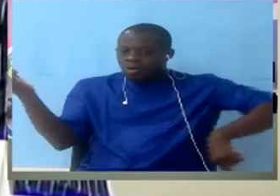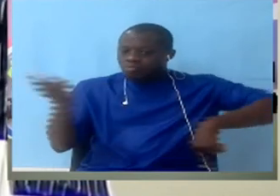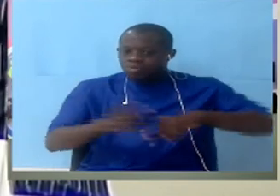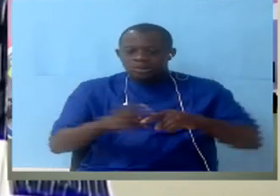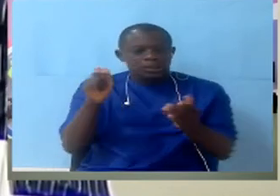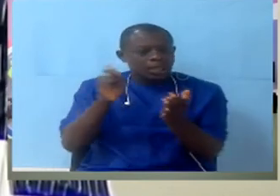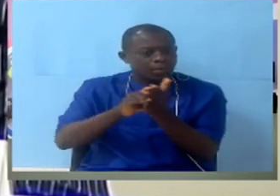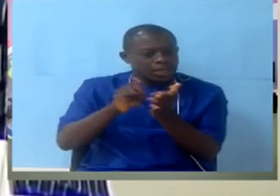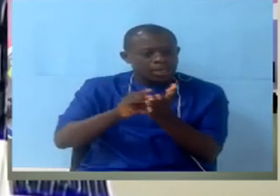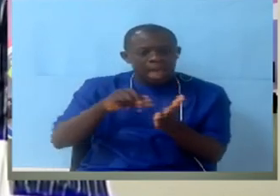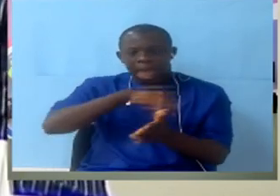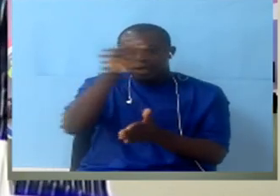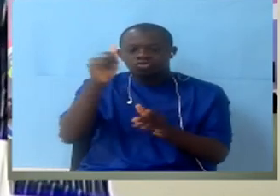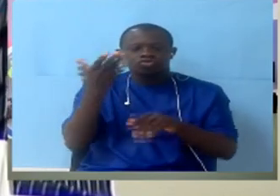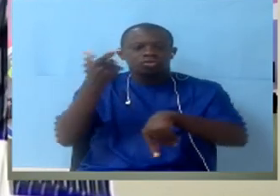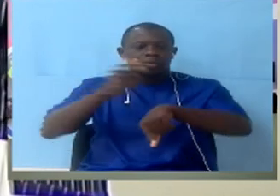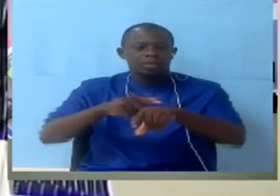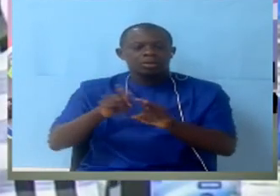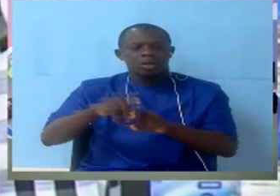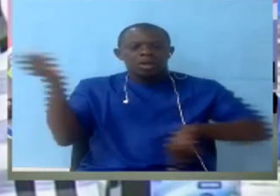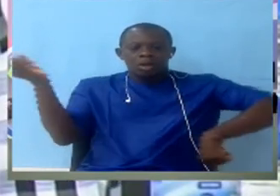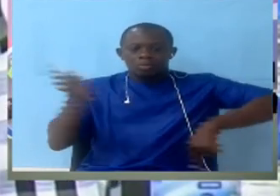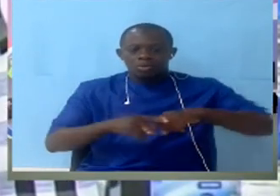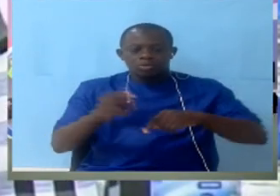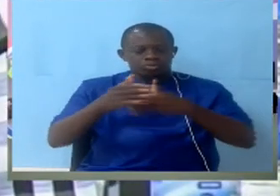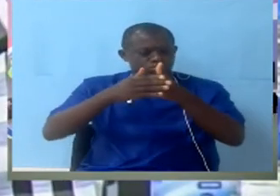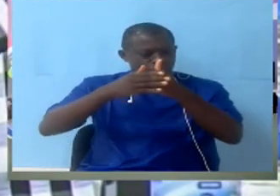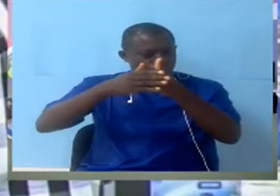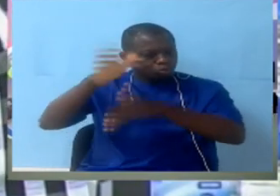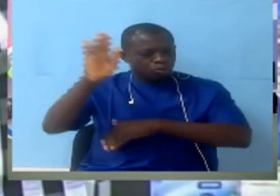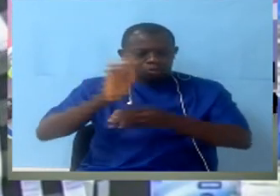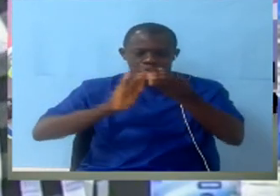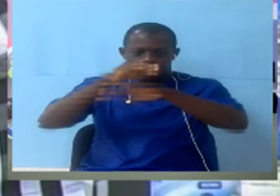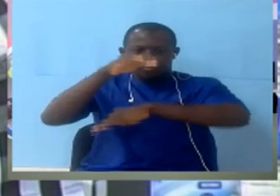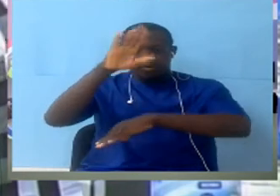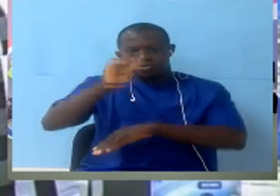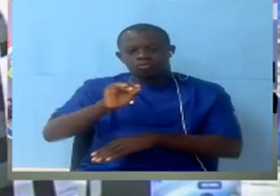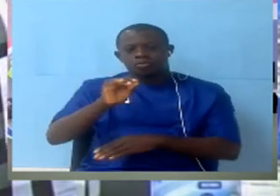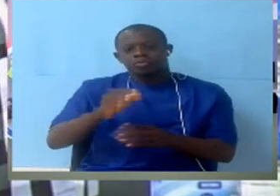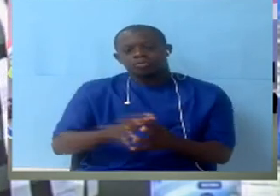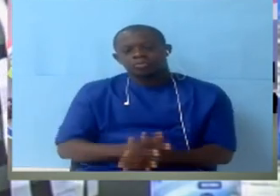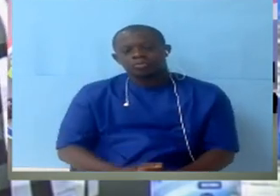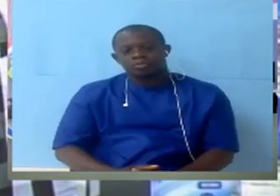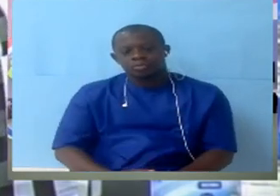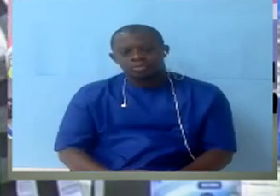and sometimes the punishment itself is overdone.